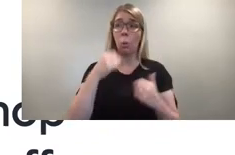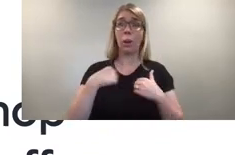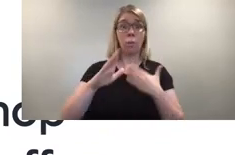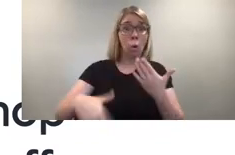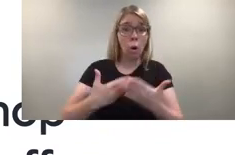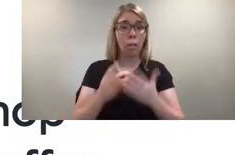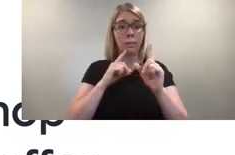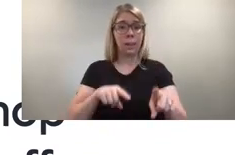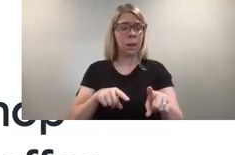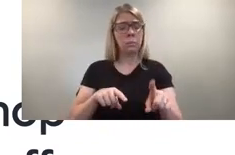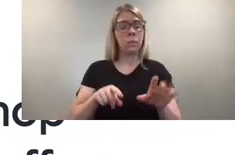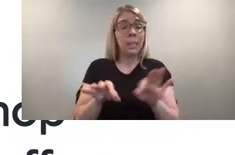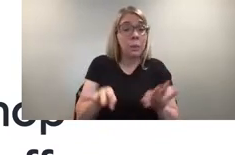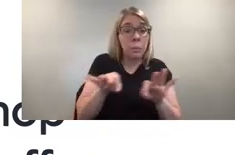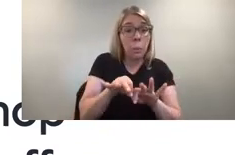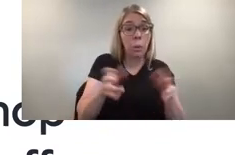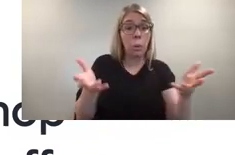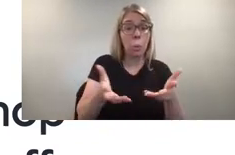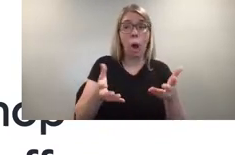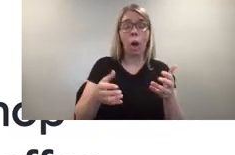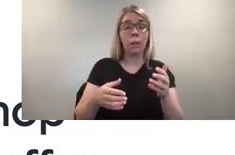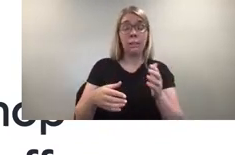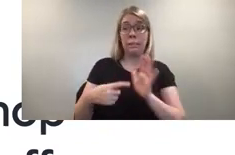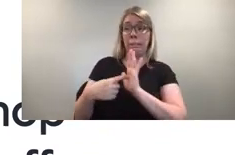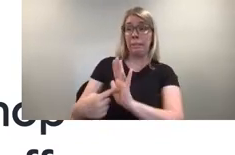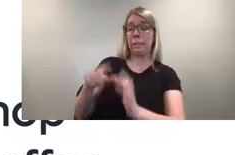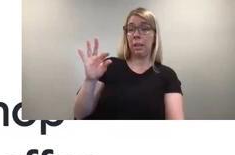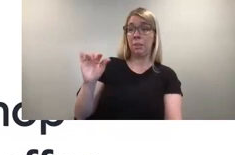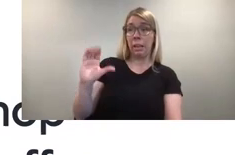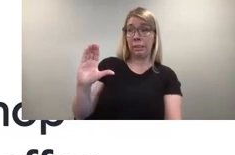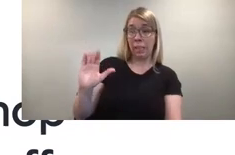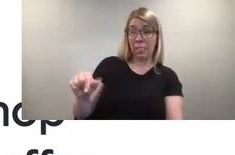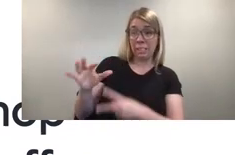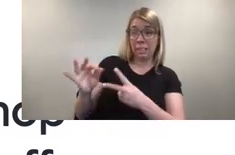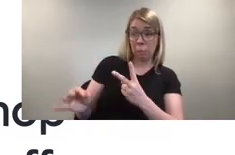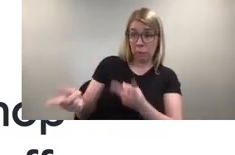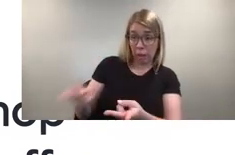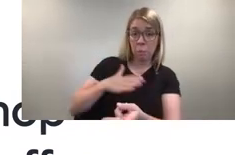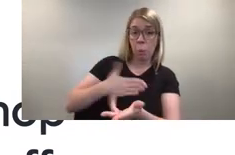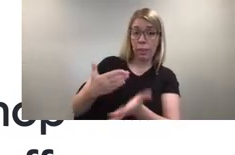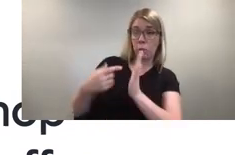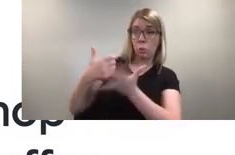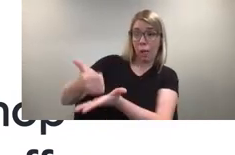the important thing is to put it in front of faculty and say, here's an option and I'm willing to help you.